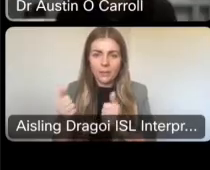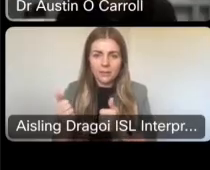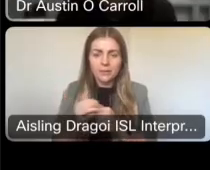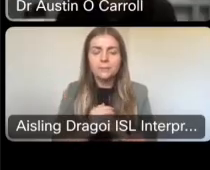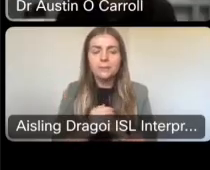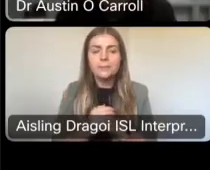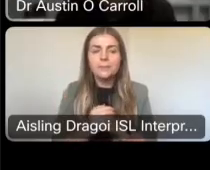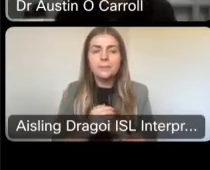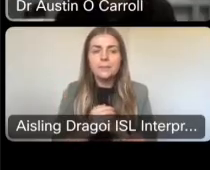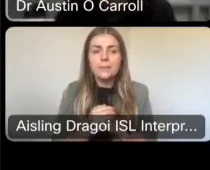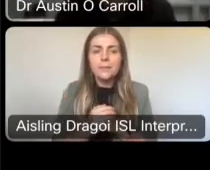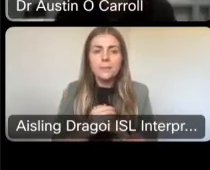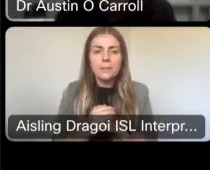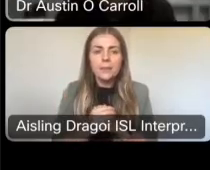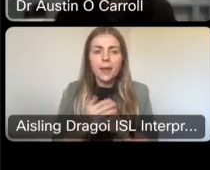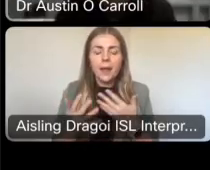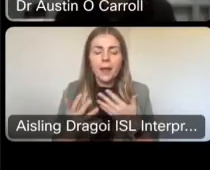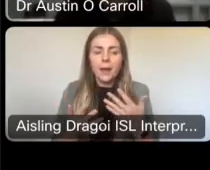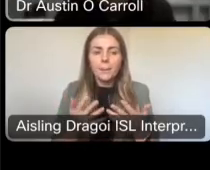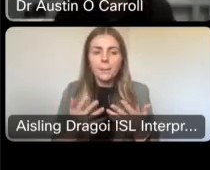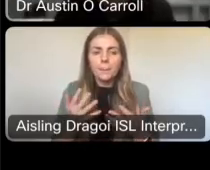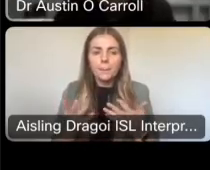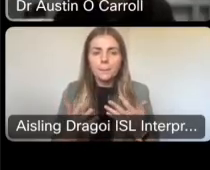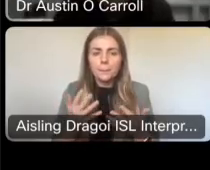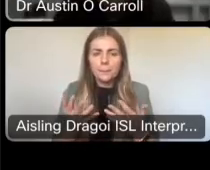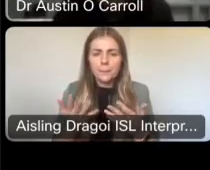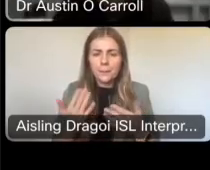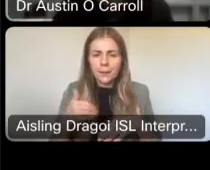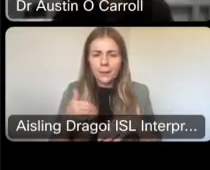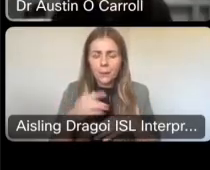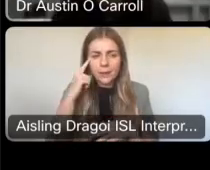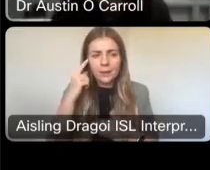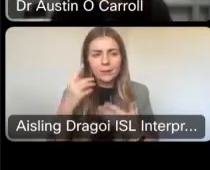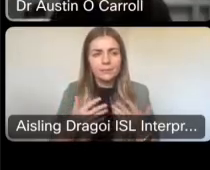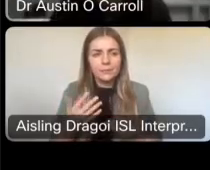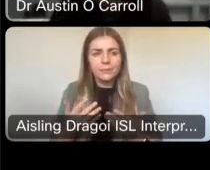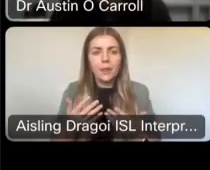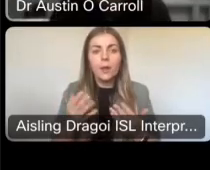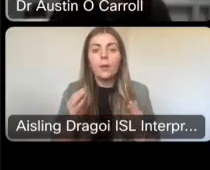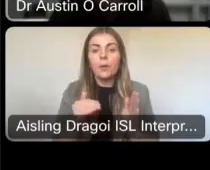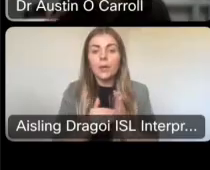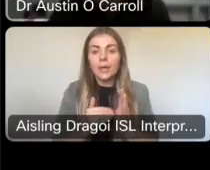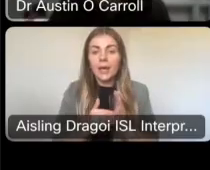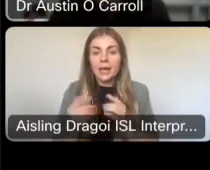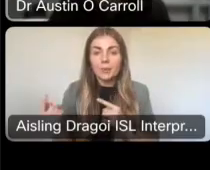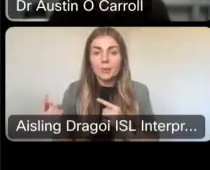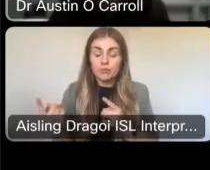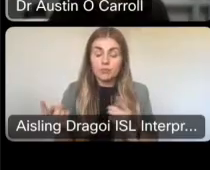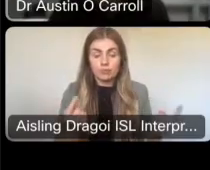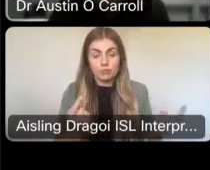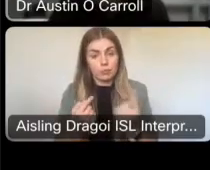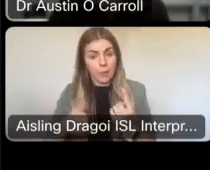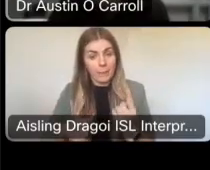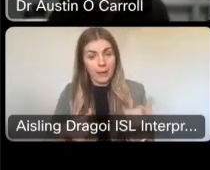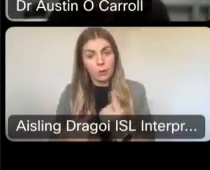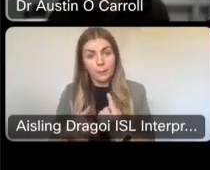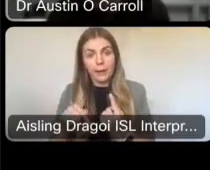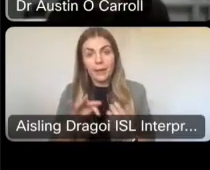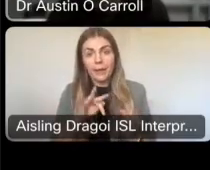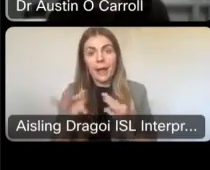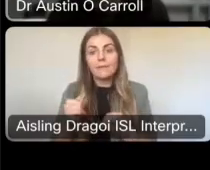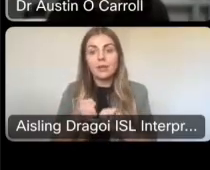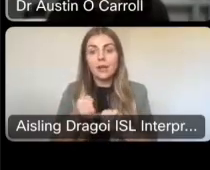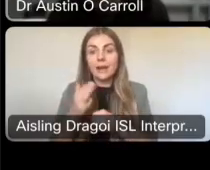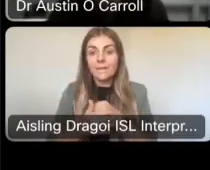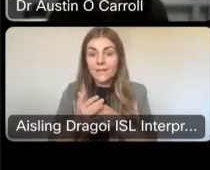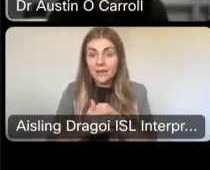So the where was I? Oh yeah. So anyway, we brought him back in at the end of the clinic, and we actually treated him for the